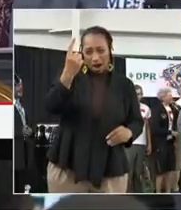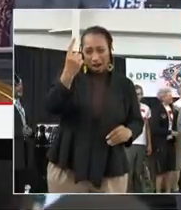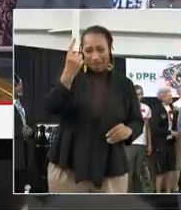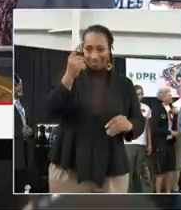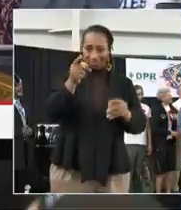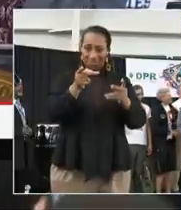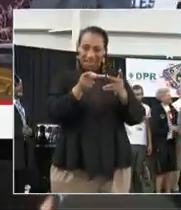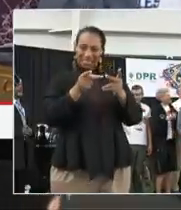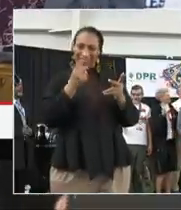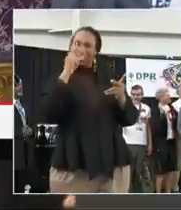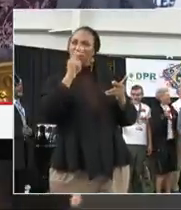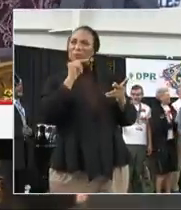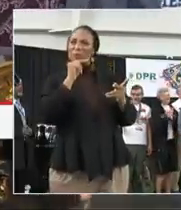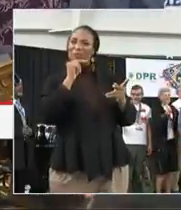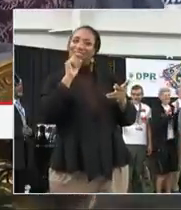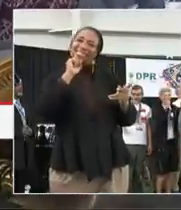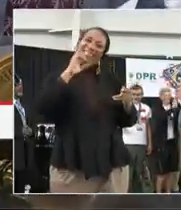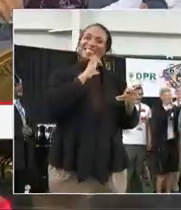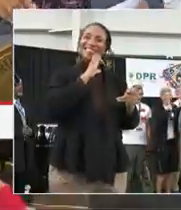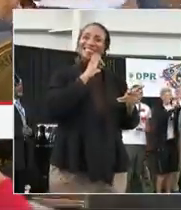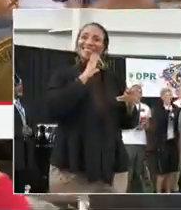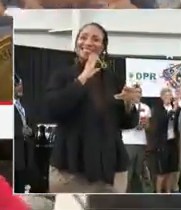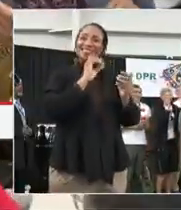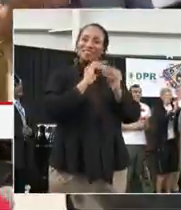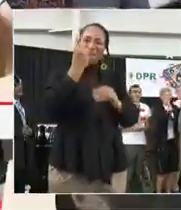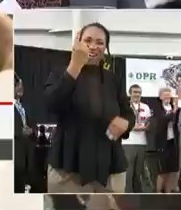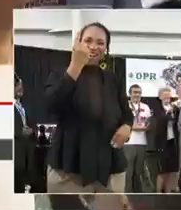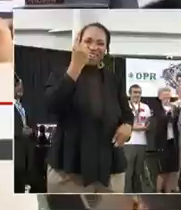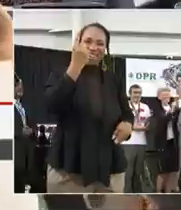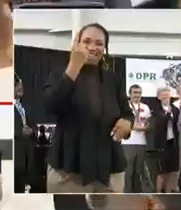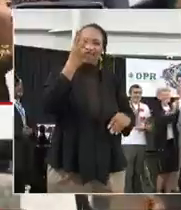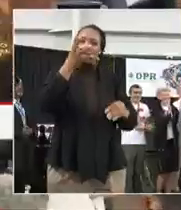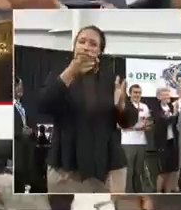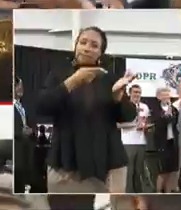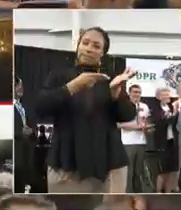with dignity and independence.